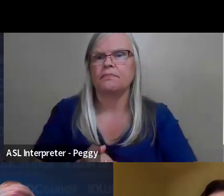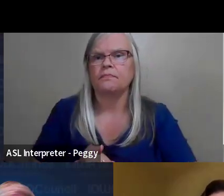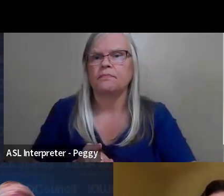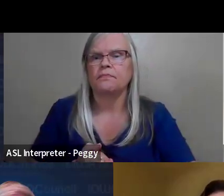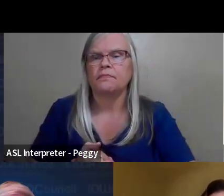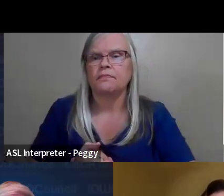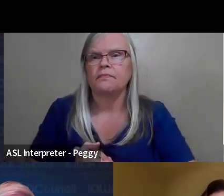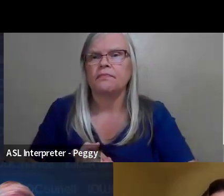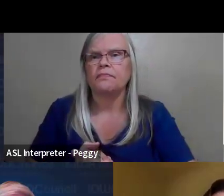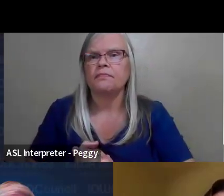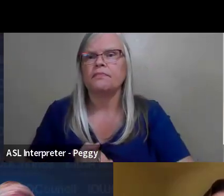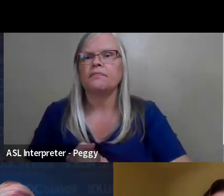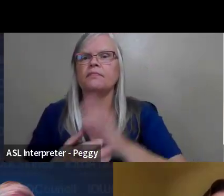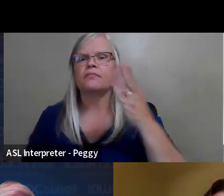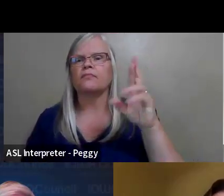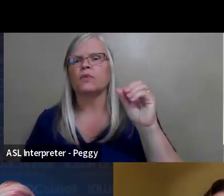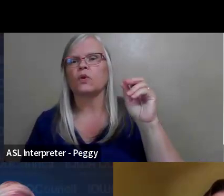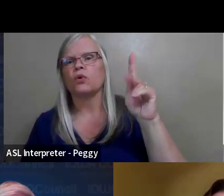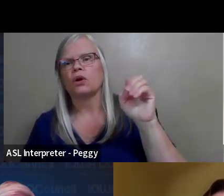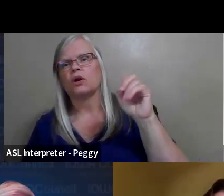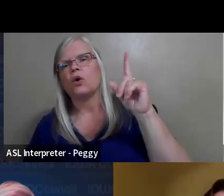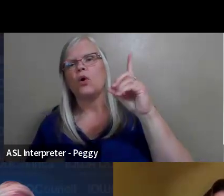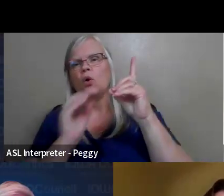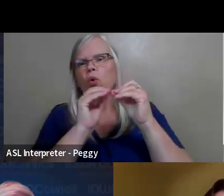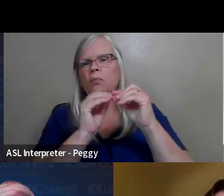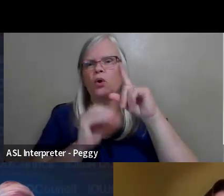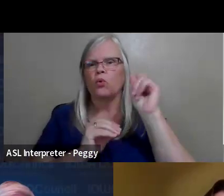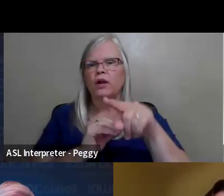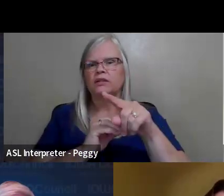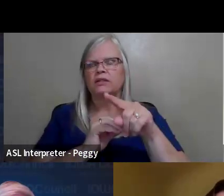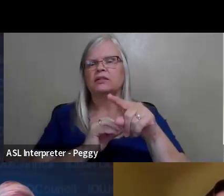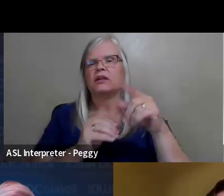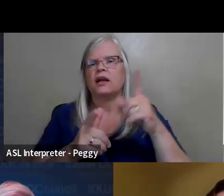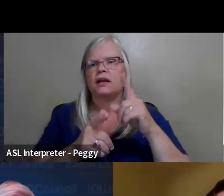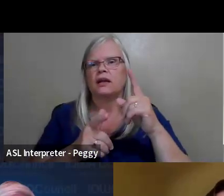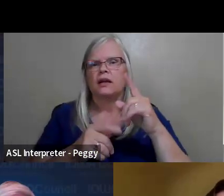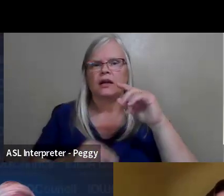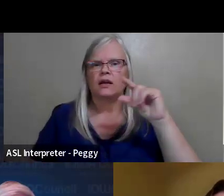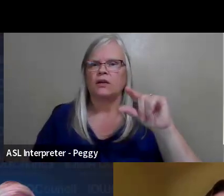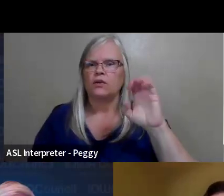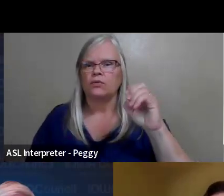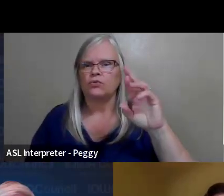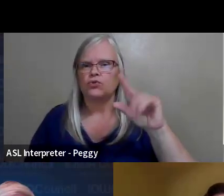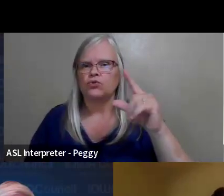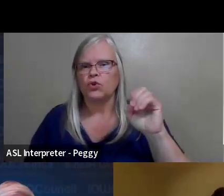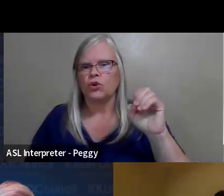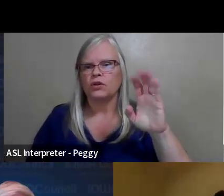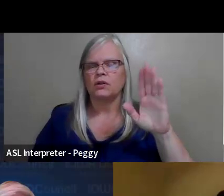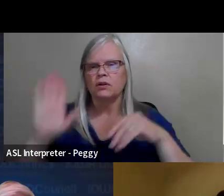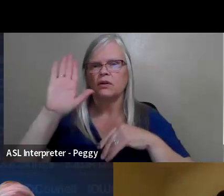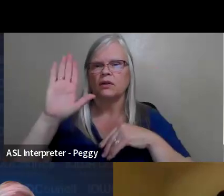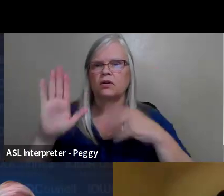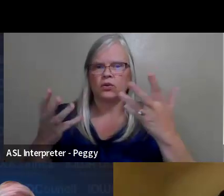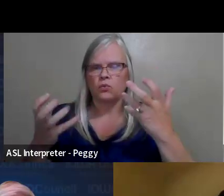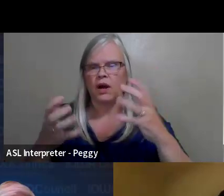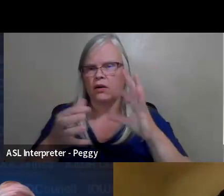Okay, Great question. Erin, it looks like we have one more question here, and I think we might have to move on. It looks like George has his hand raised. George, do you want to come